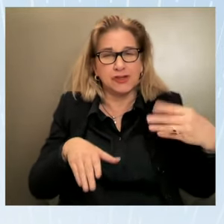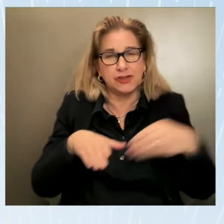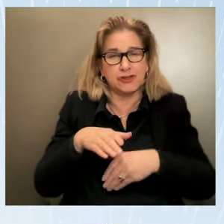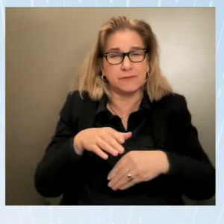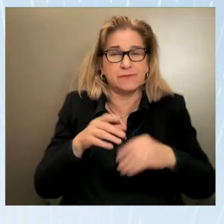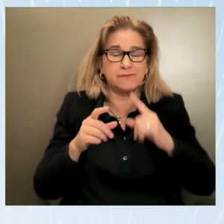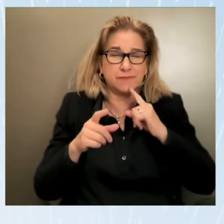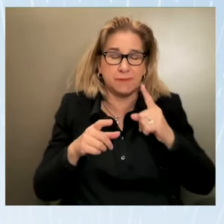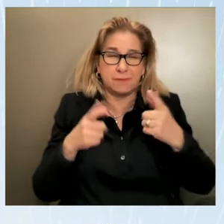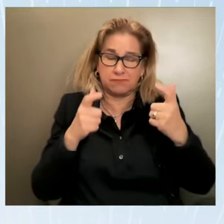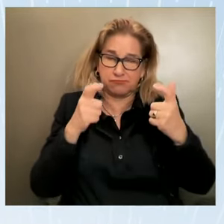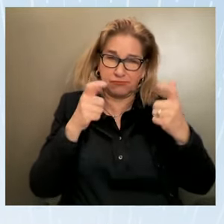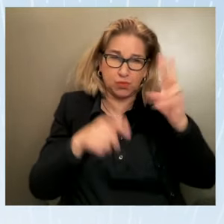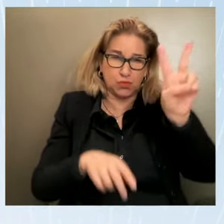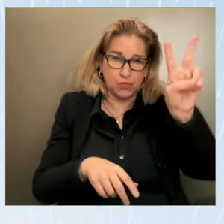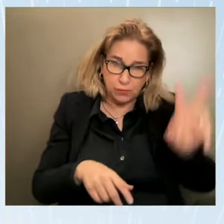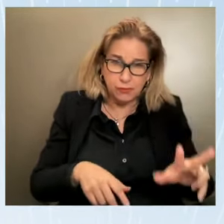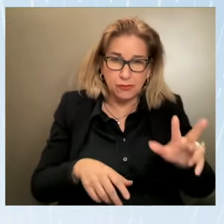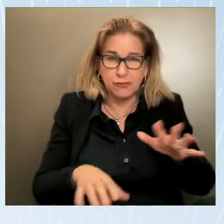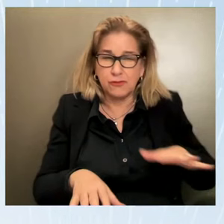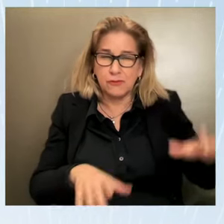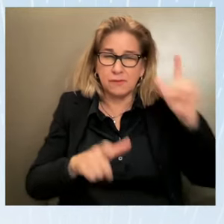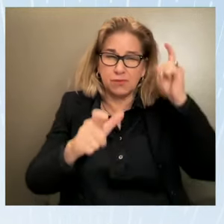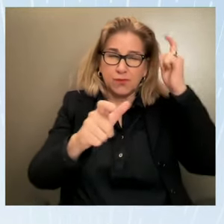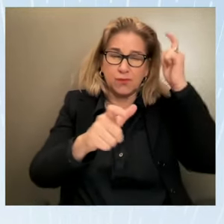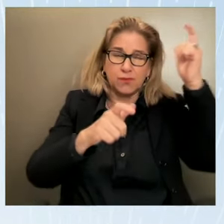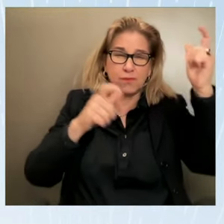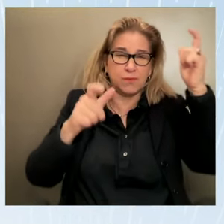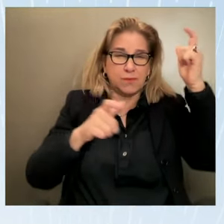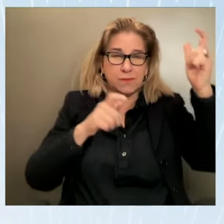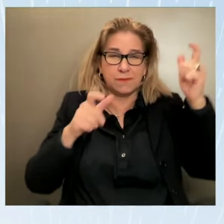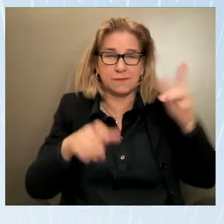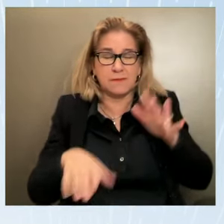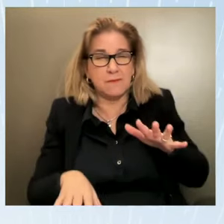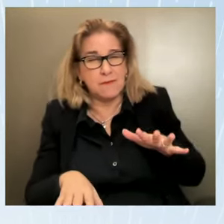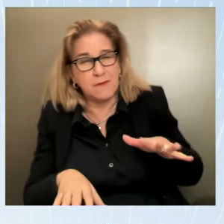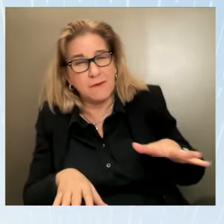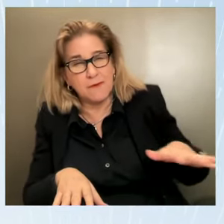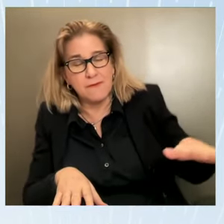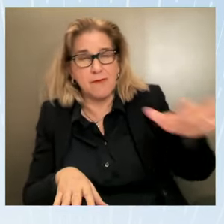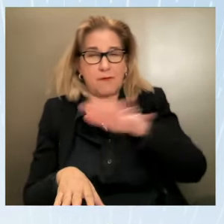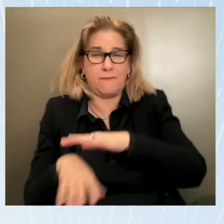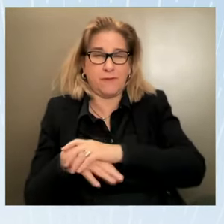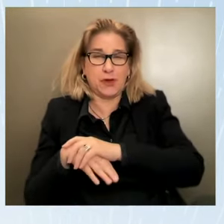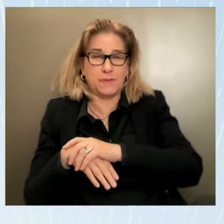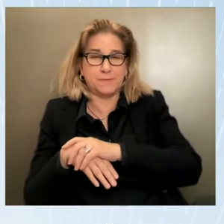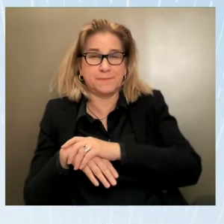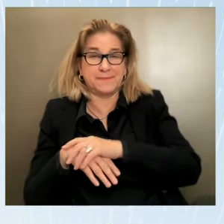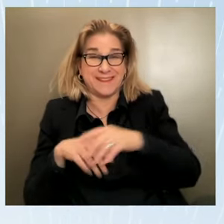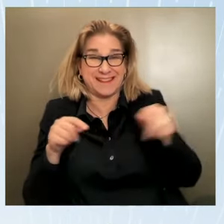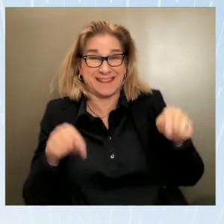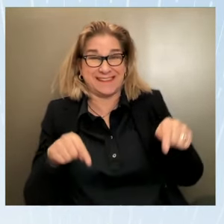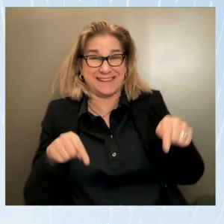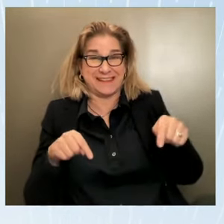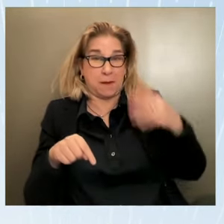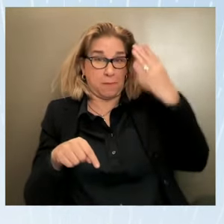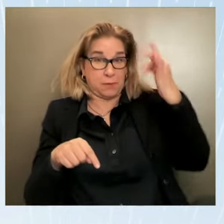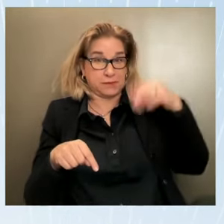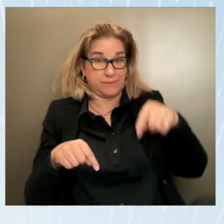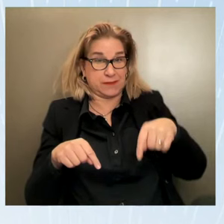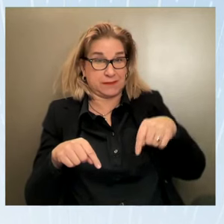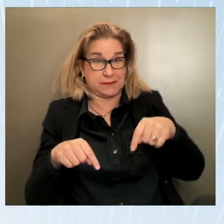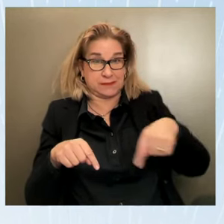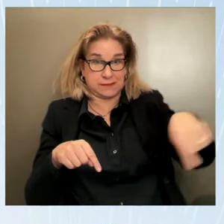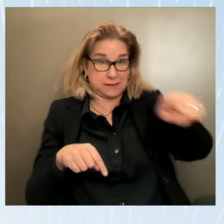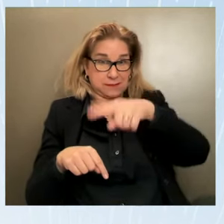of the international nature of these crimes, which many others have already cited, we regularly rely on our legal attachés and